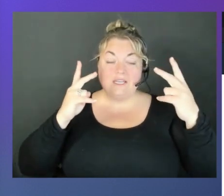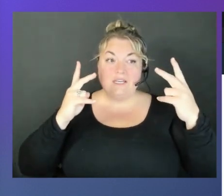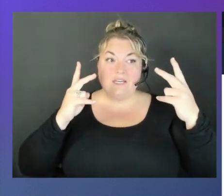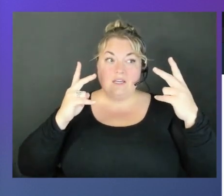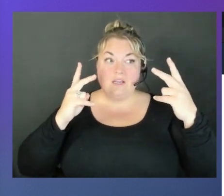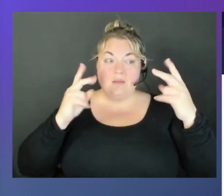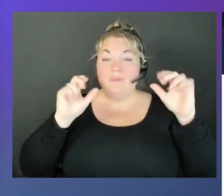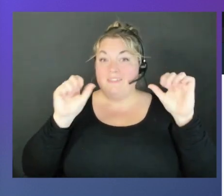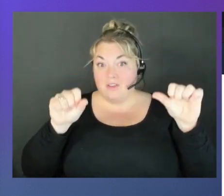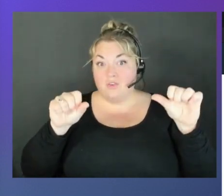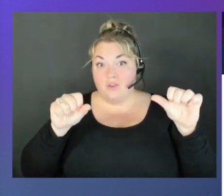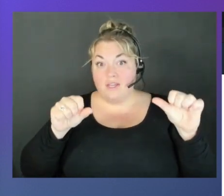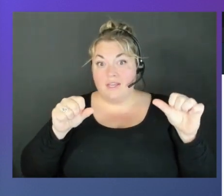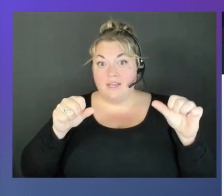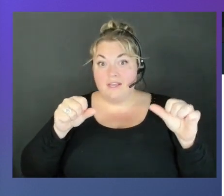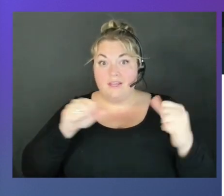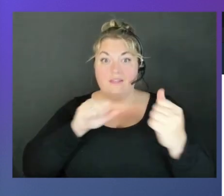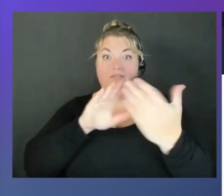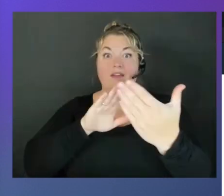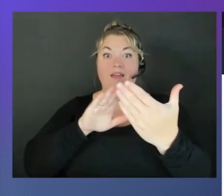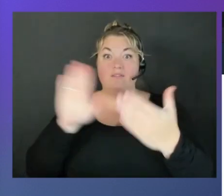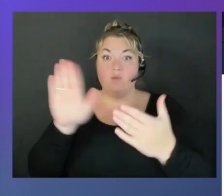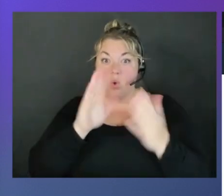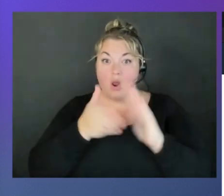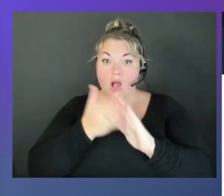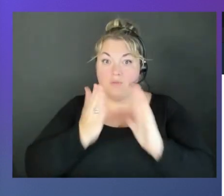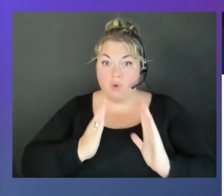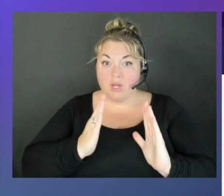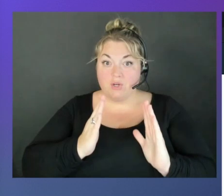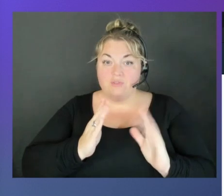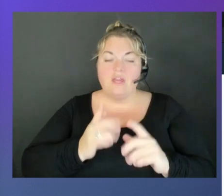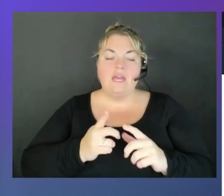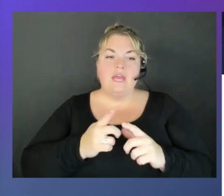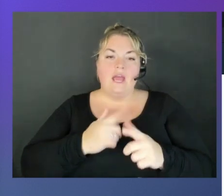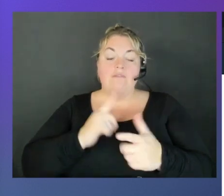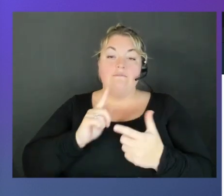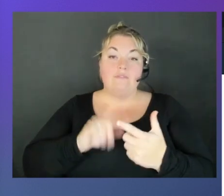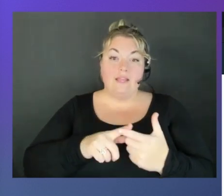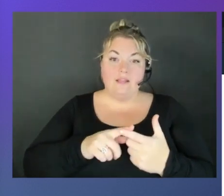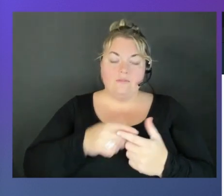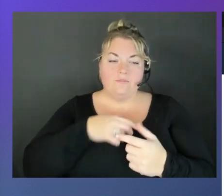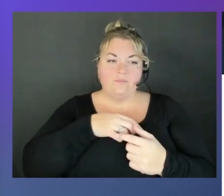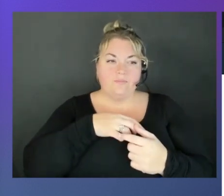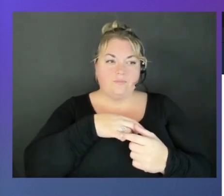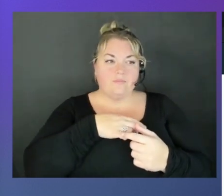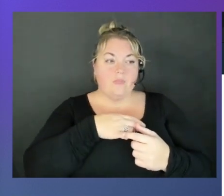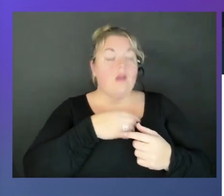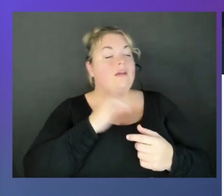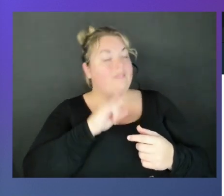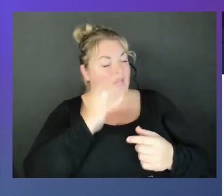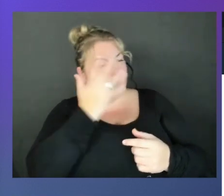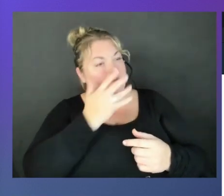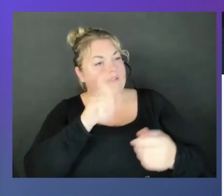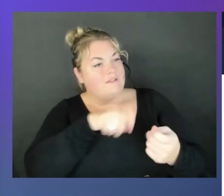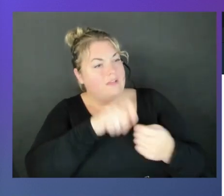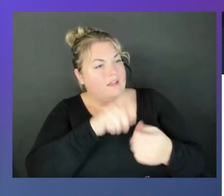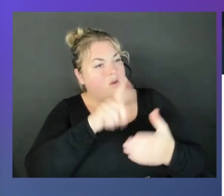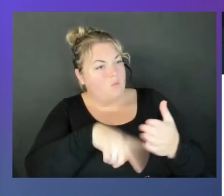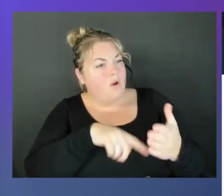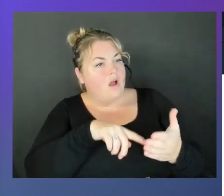potentially in the face of whoever your operators are. And then that looks exactly like what's running on some